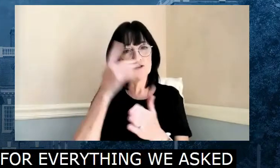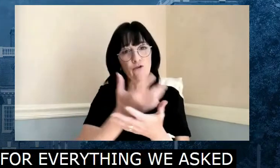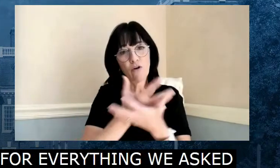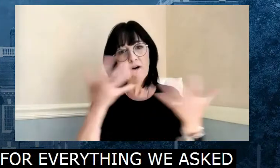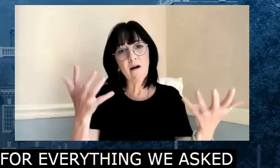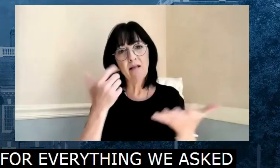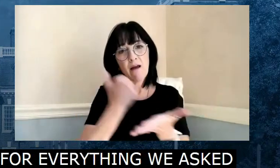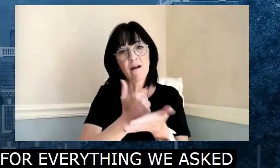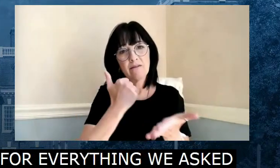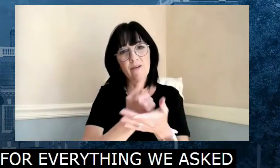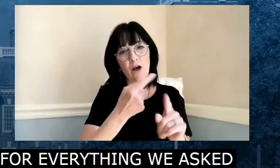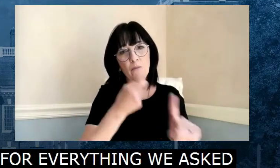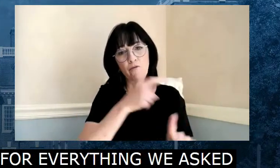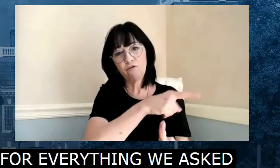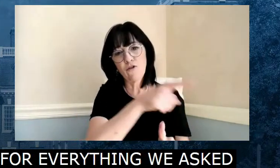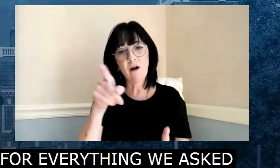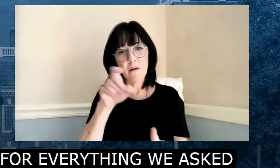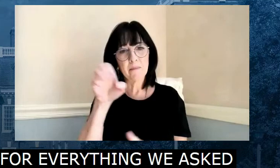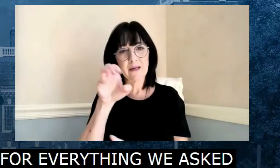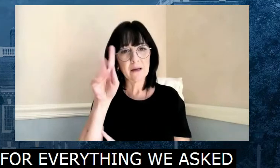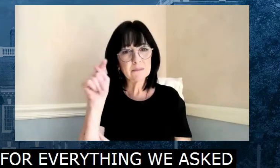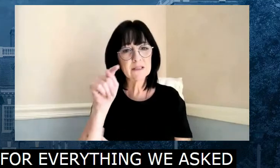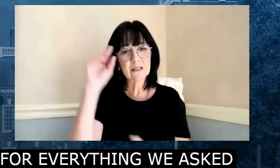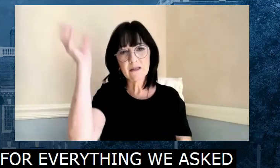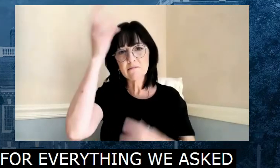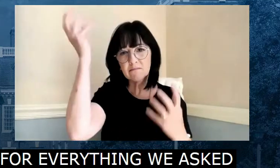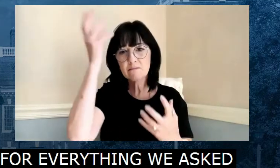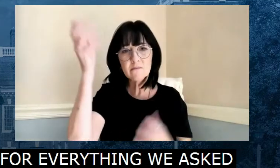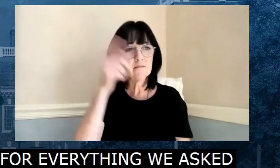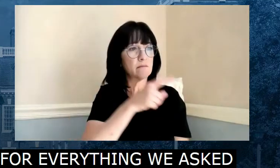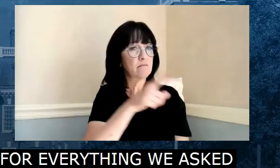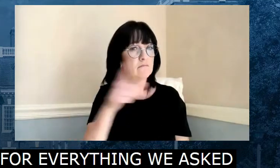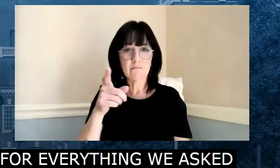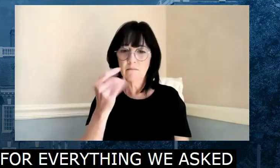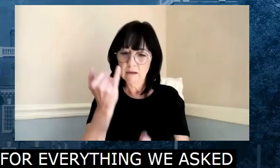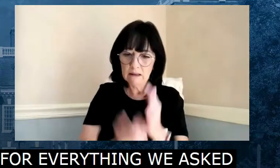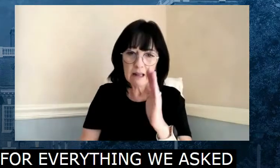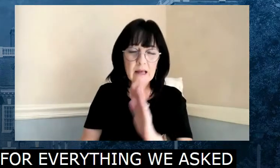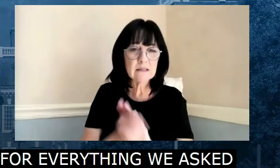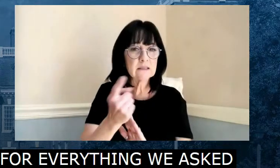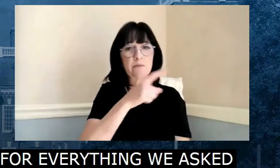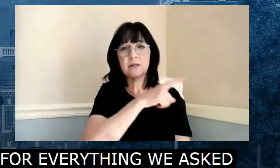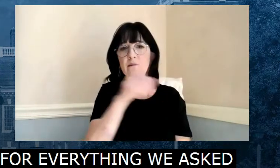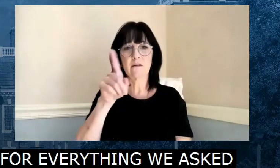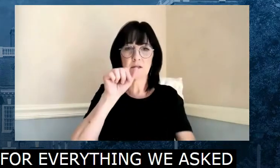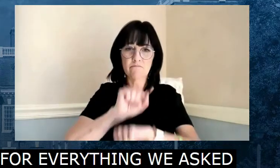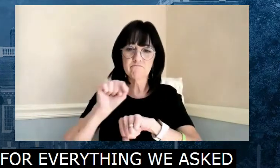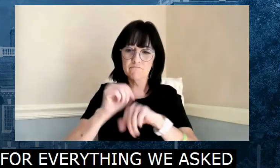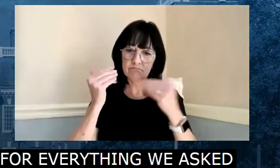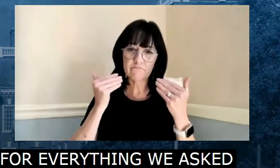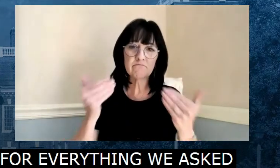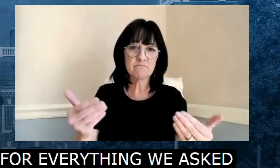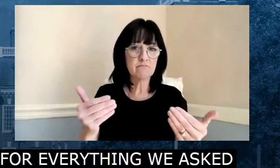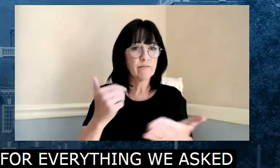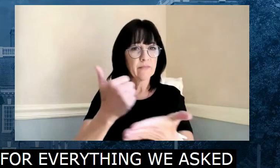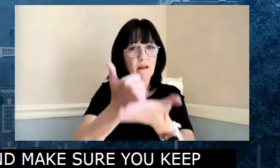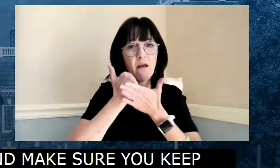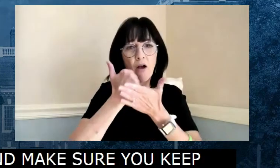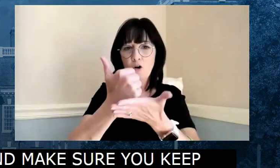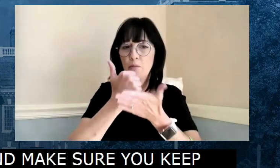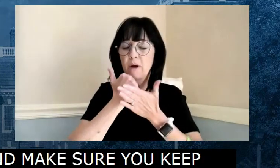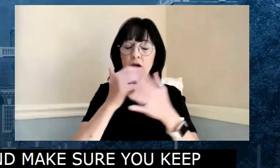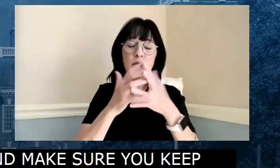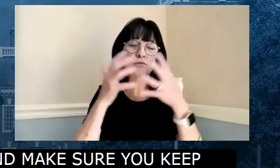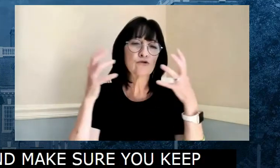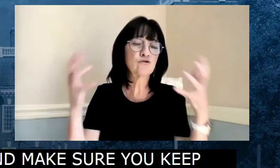you guys to digest in a moment's notice, and make sure that you keep yourself safe, as well as continue to provide great service to